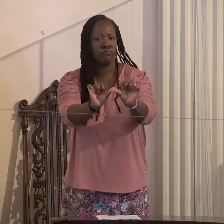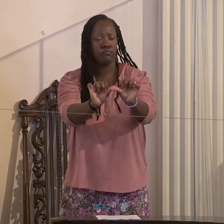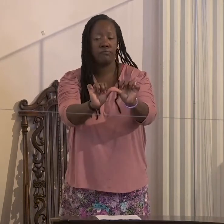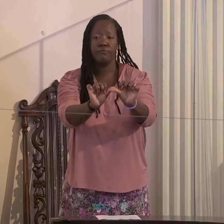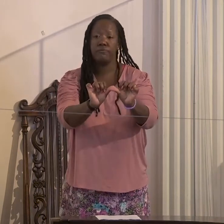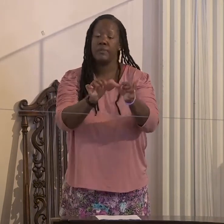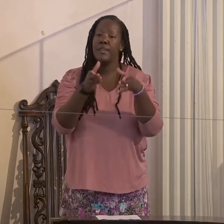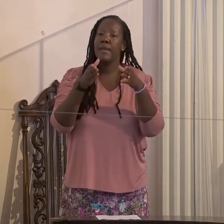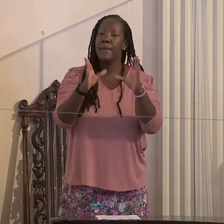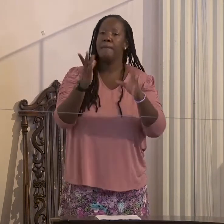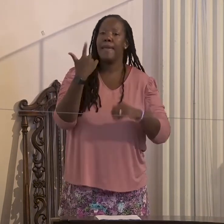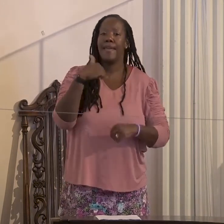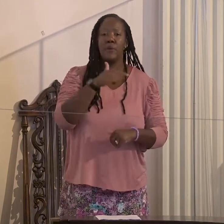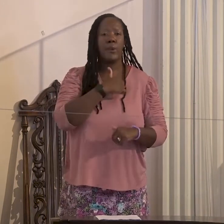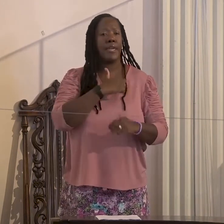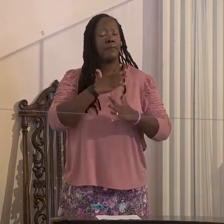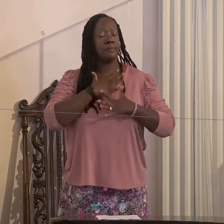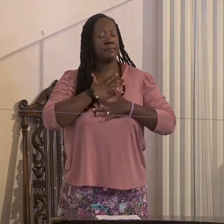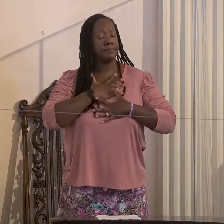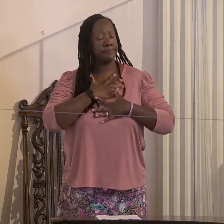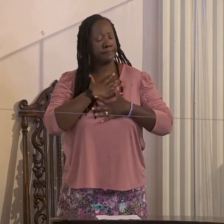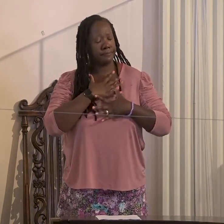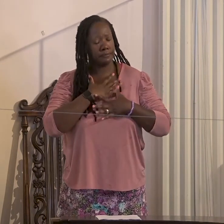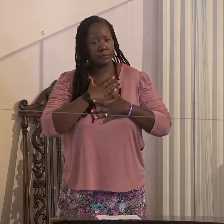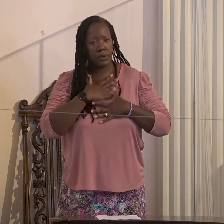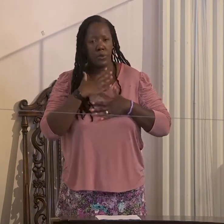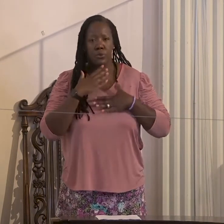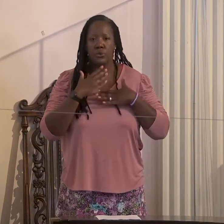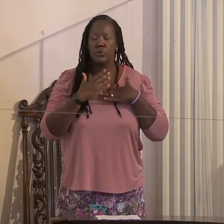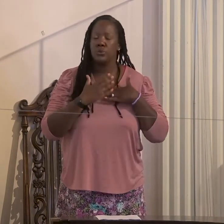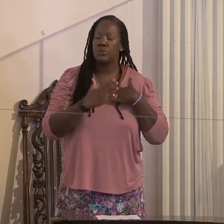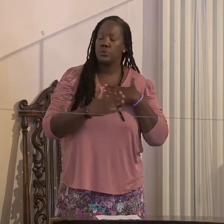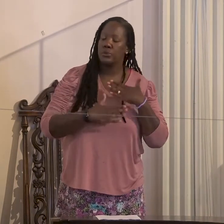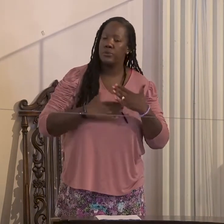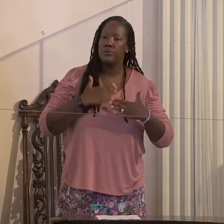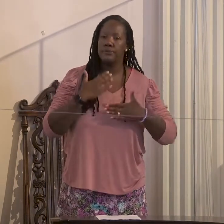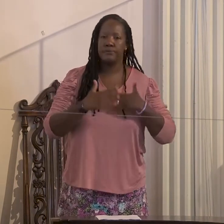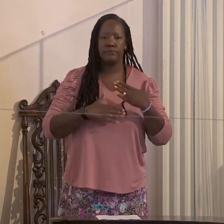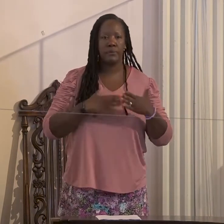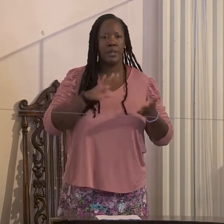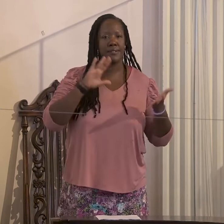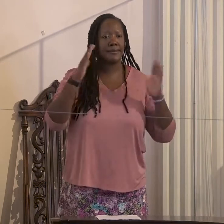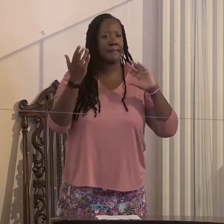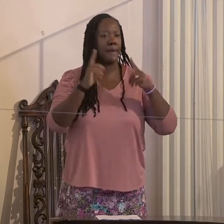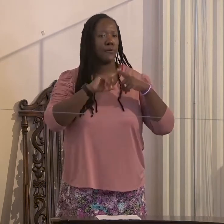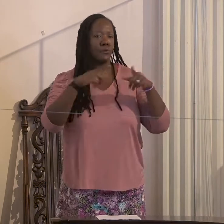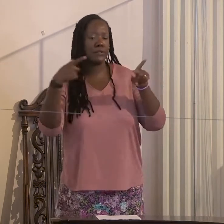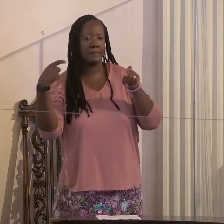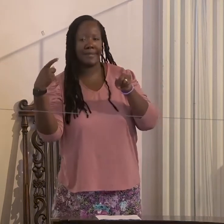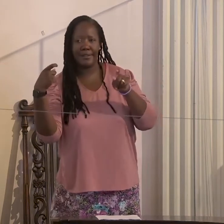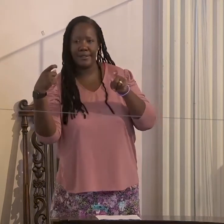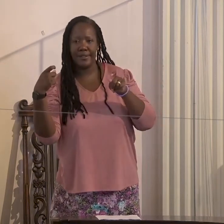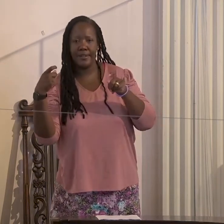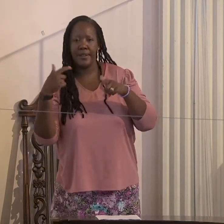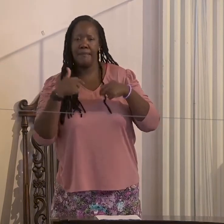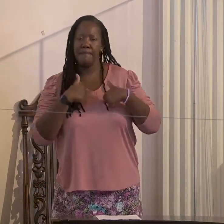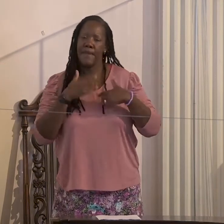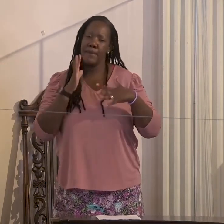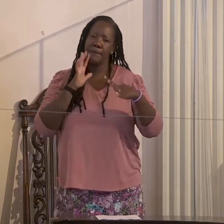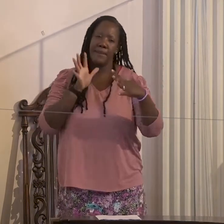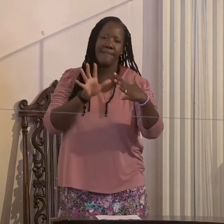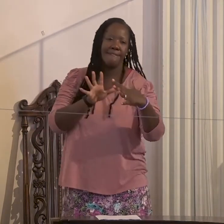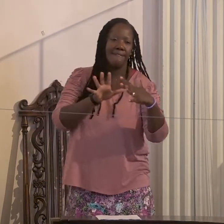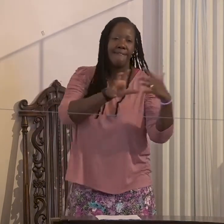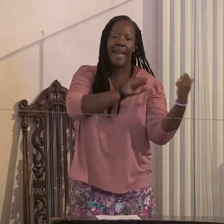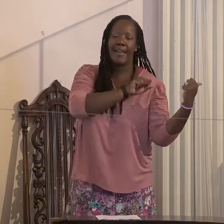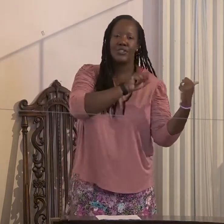May we be slower than speed could calculate, and swifter than the